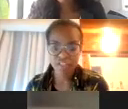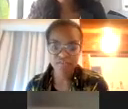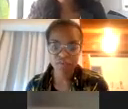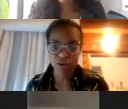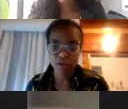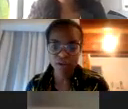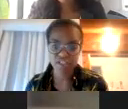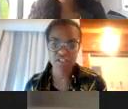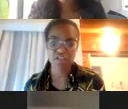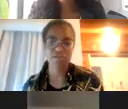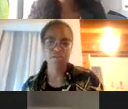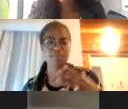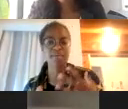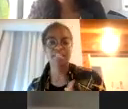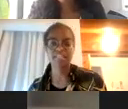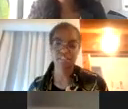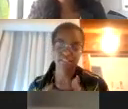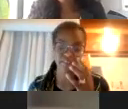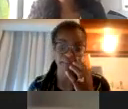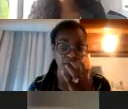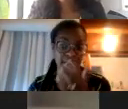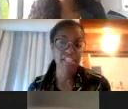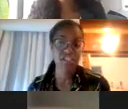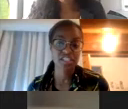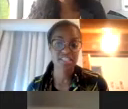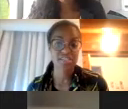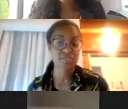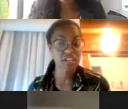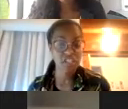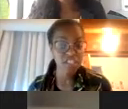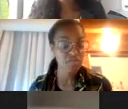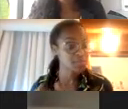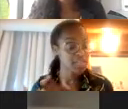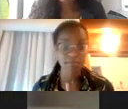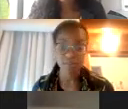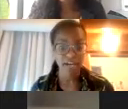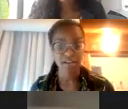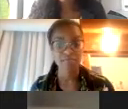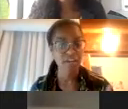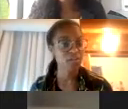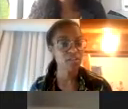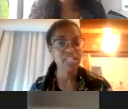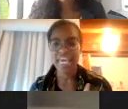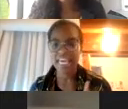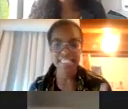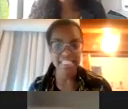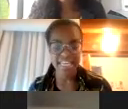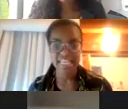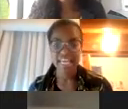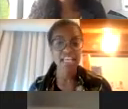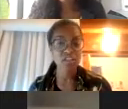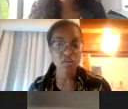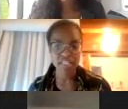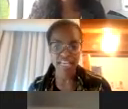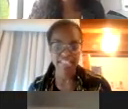So first and foremost, to start, we want to make clear that the family regulation system functions from top to bottom, federal and